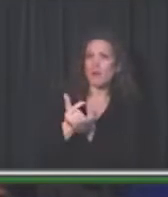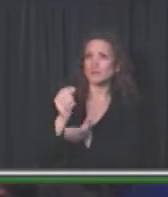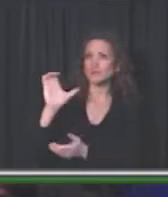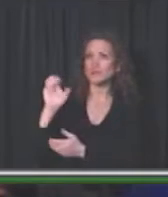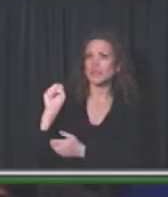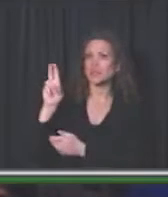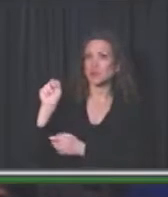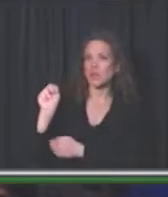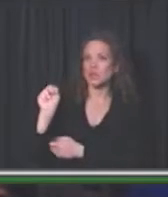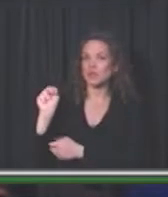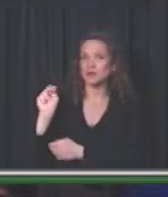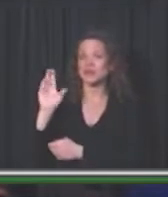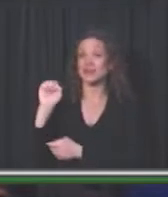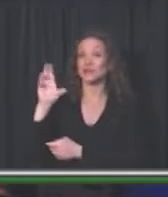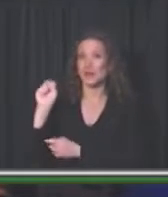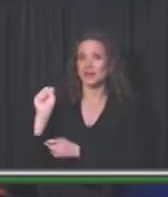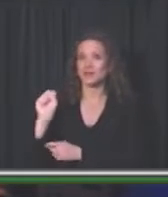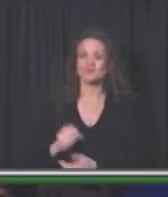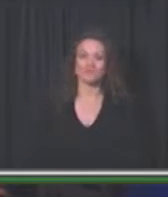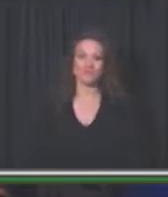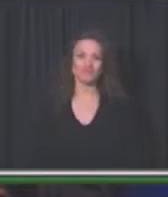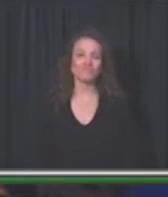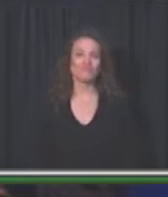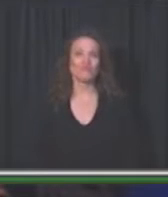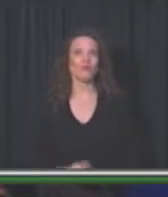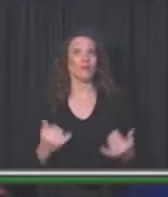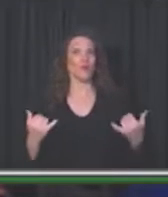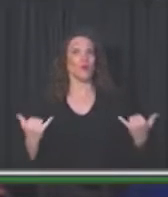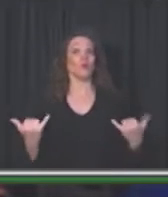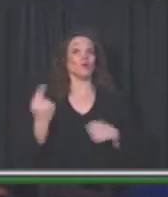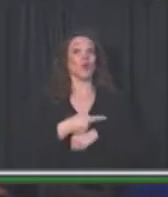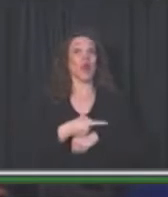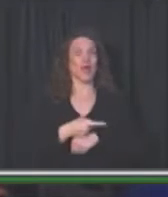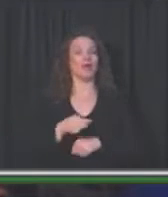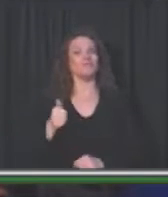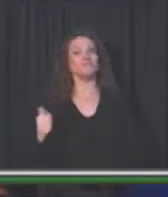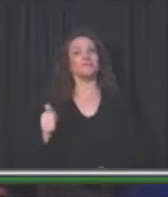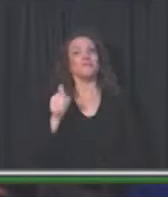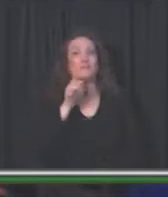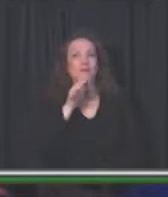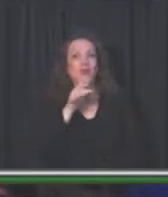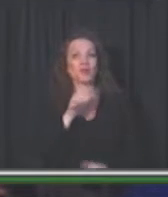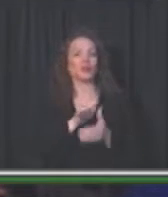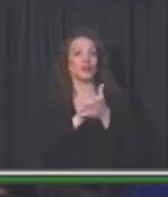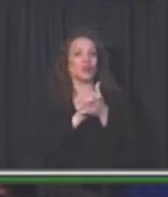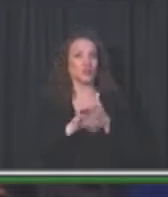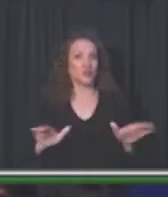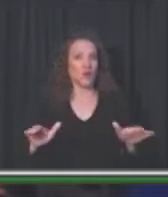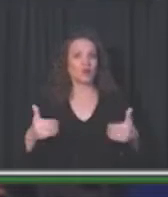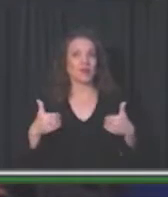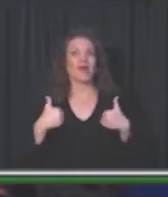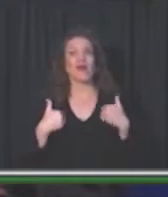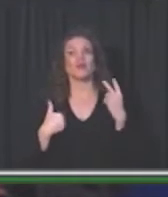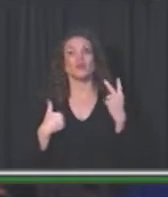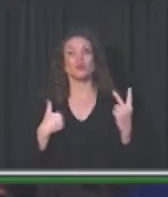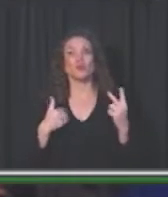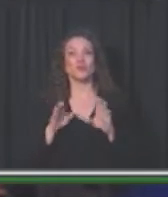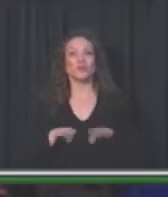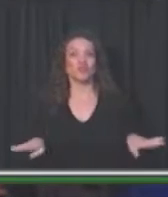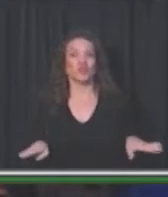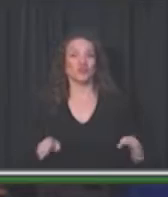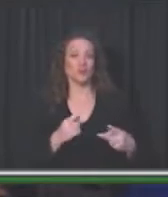Today, she's a divorced mother with two children, one with special